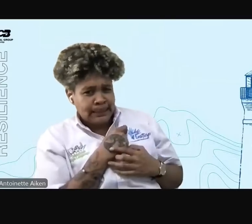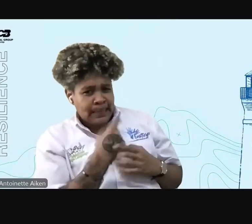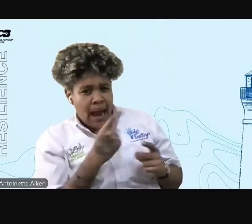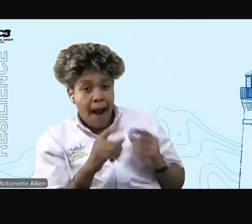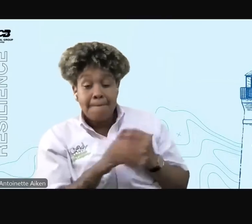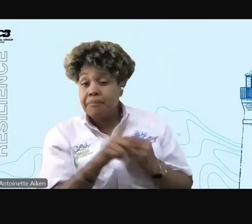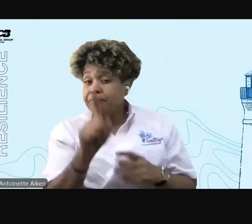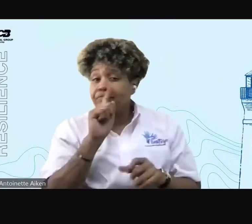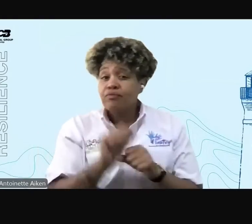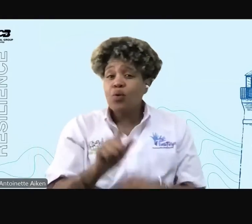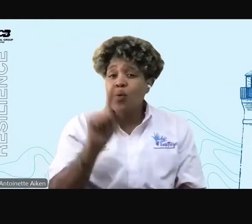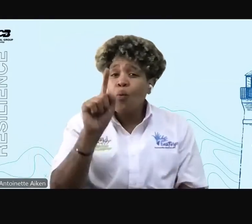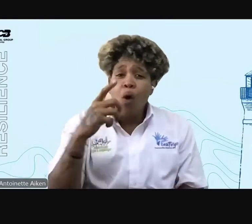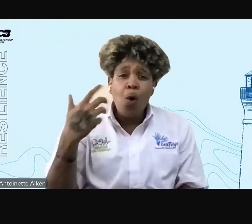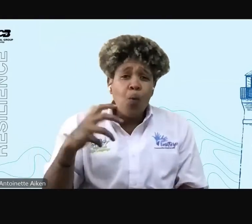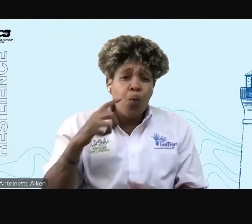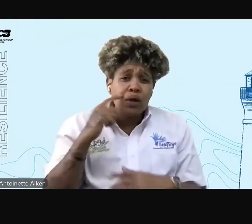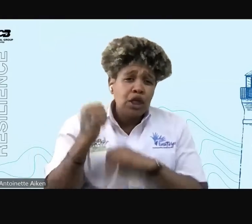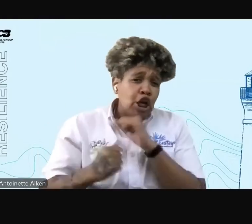It has been one heck of a year.